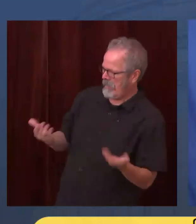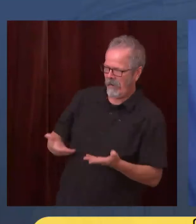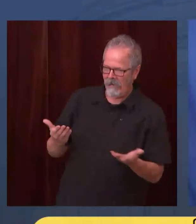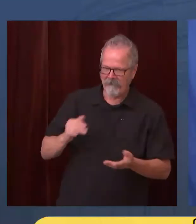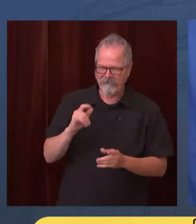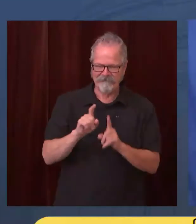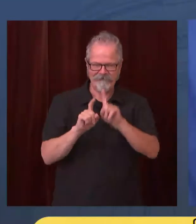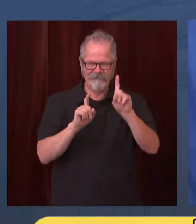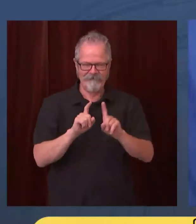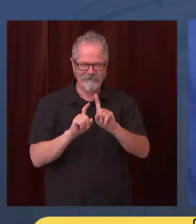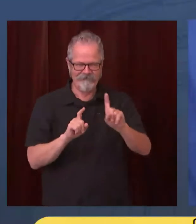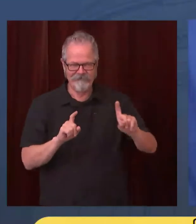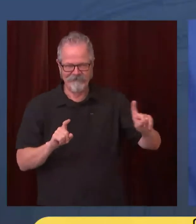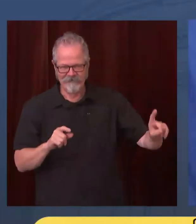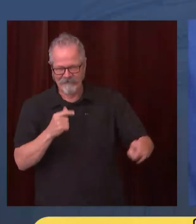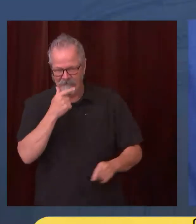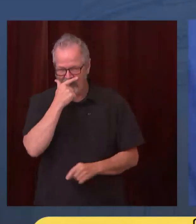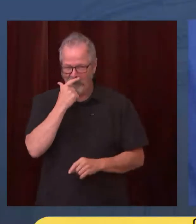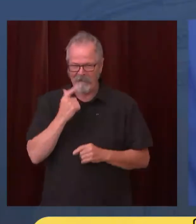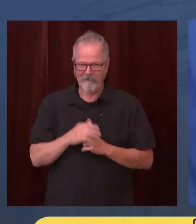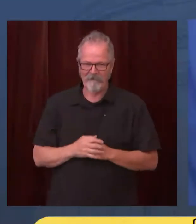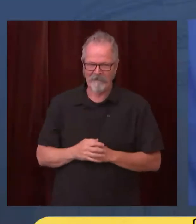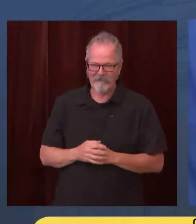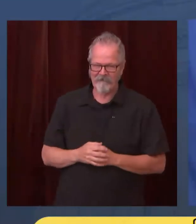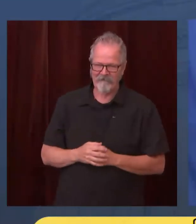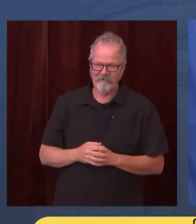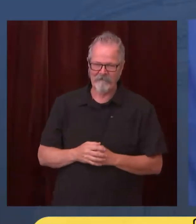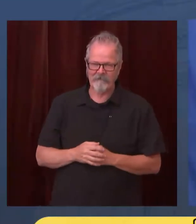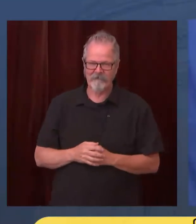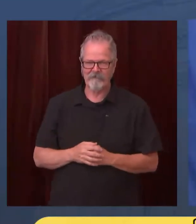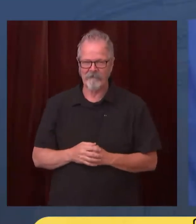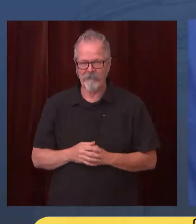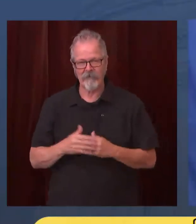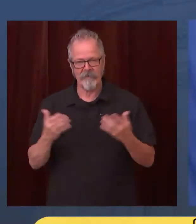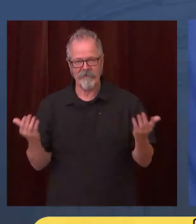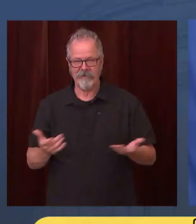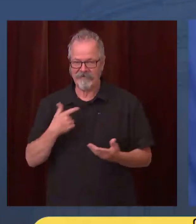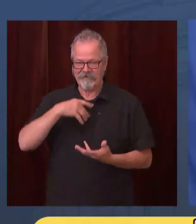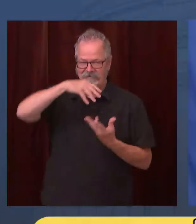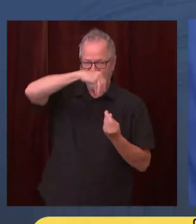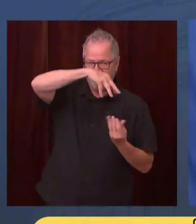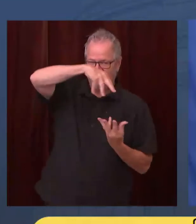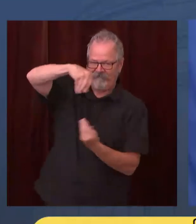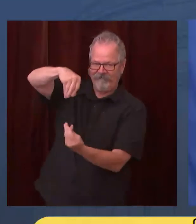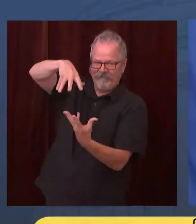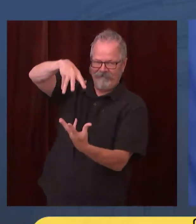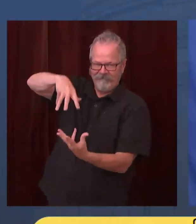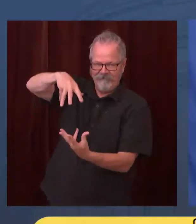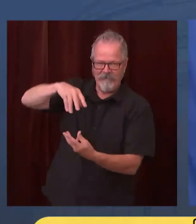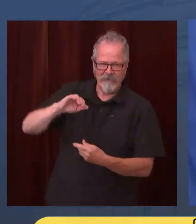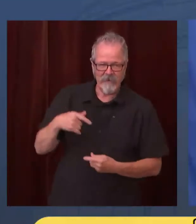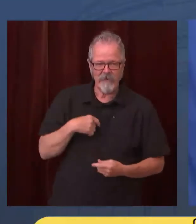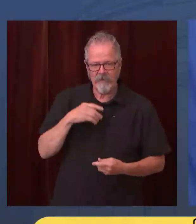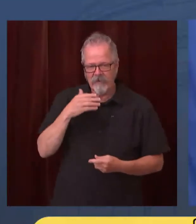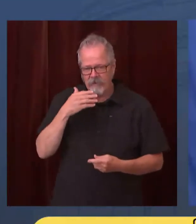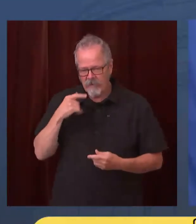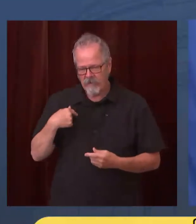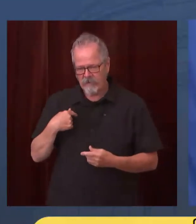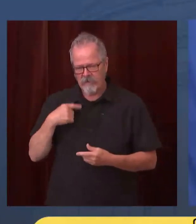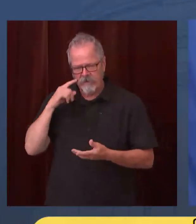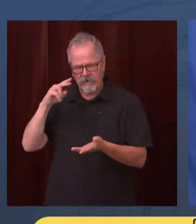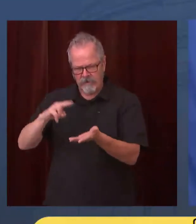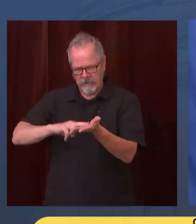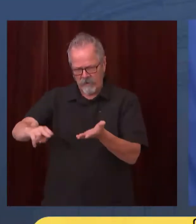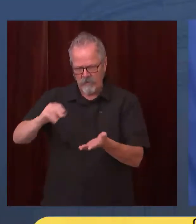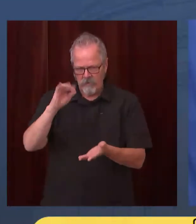The transition is complete. That's right. That's right. Good afternoon. My name is Dr. Umair Shah. I'm the Secretary of Health for the great state of Washington. And Governor, thank you